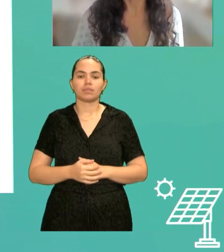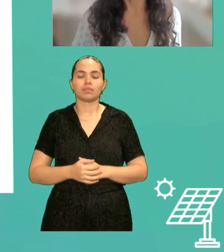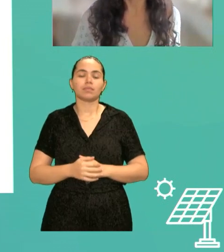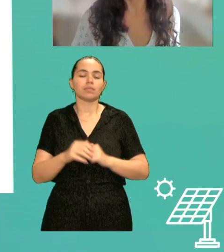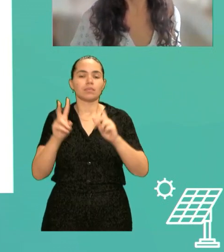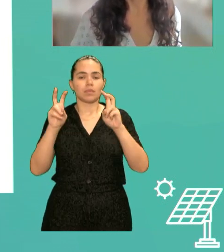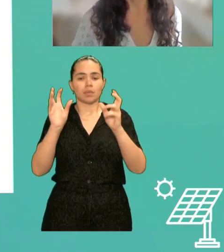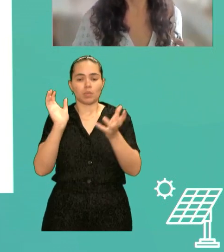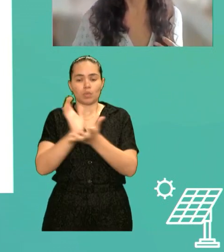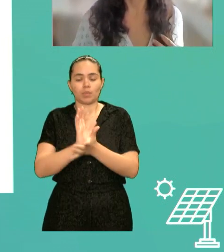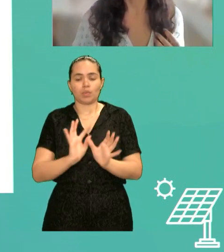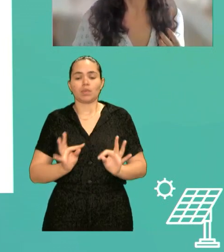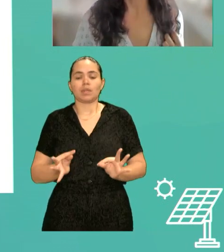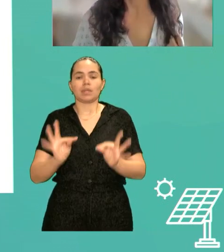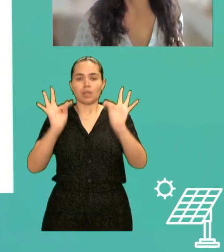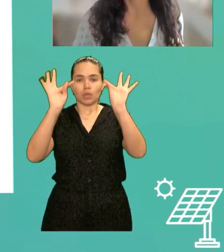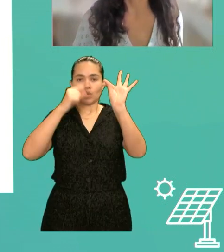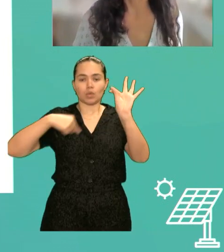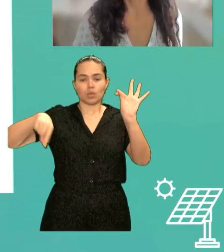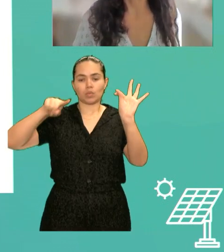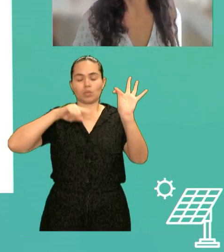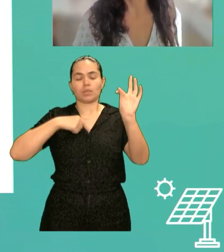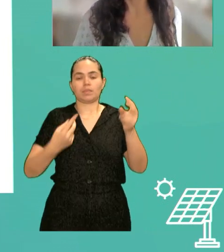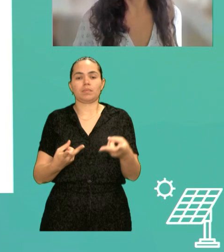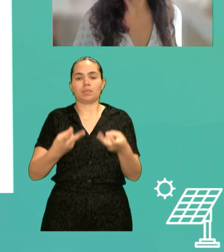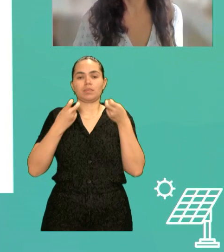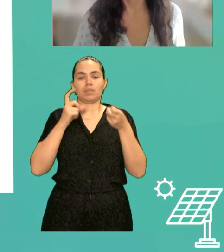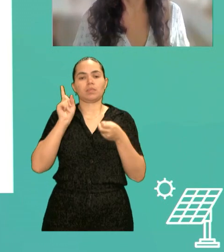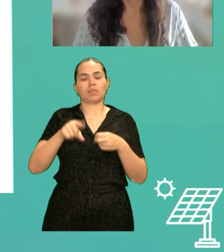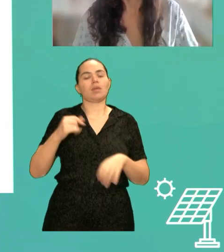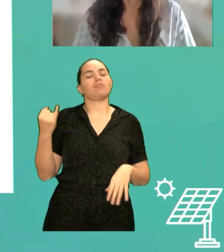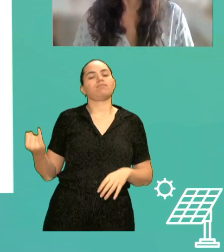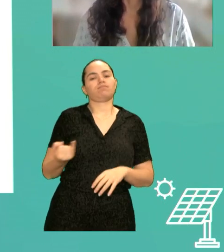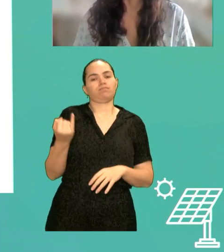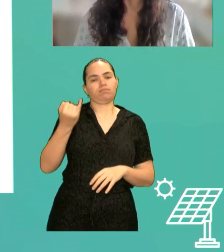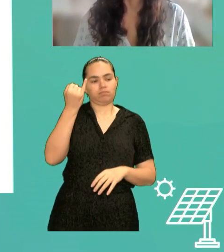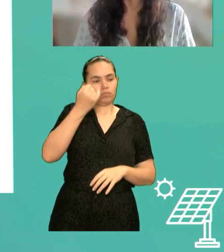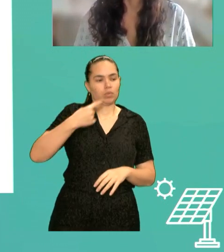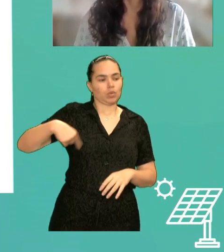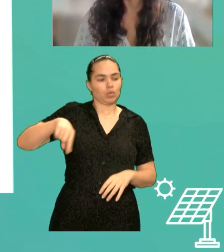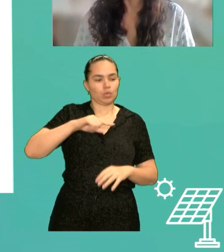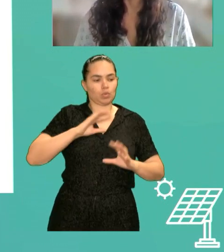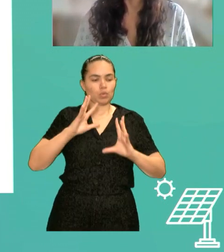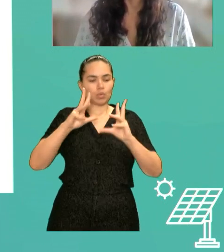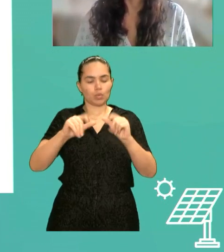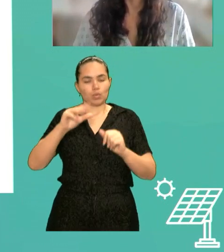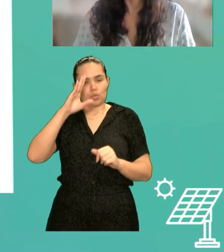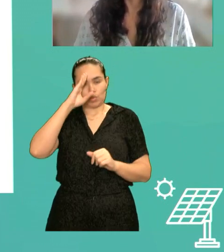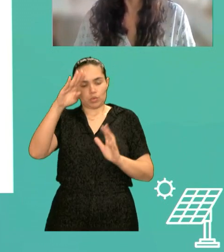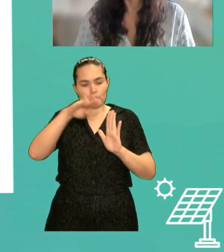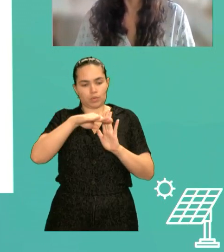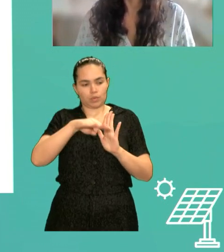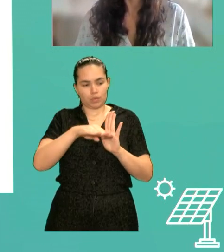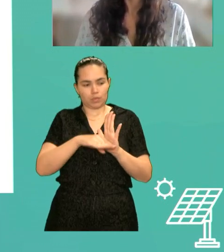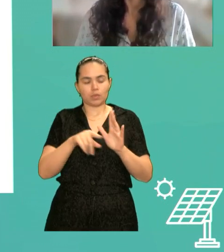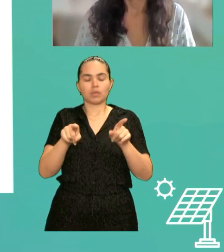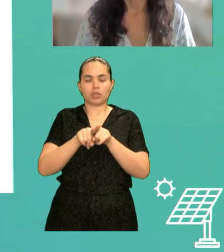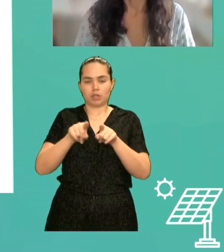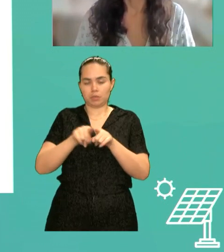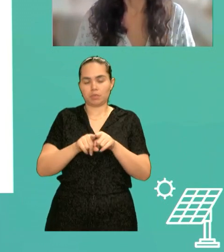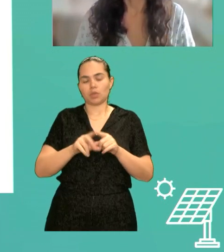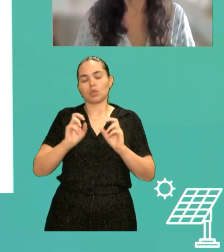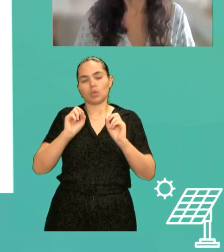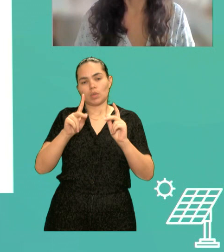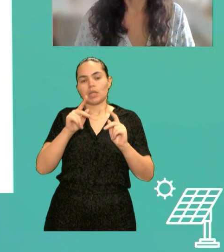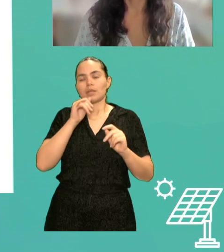very important all these synthesis, chemical synthesis chain from the